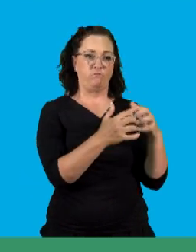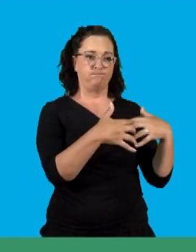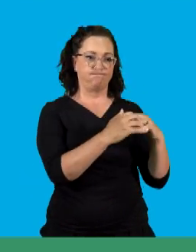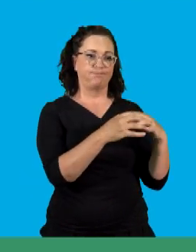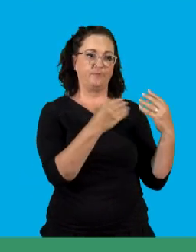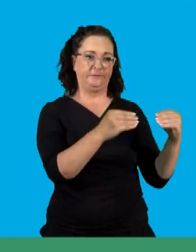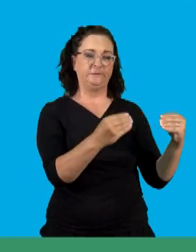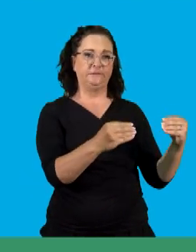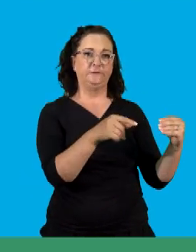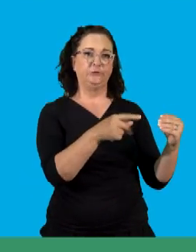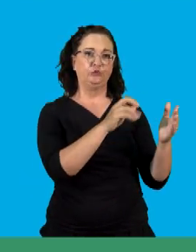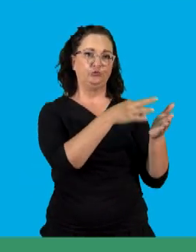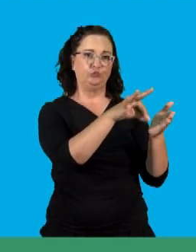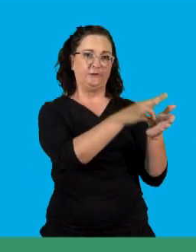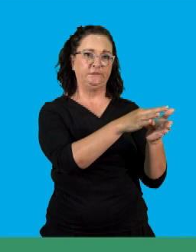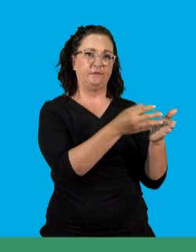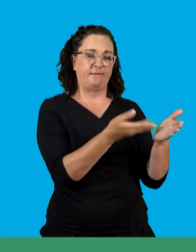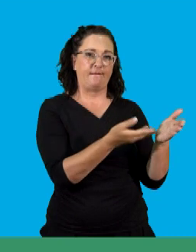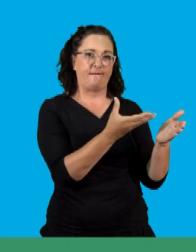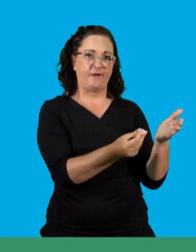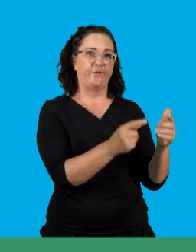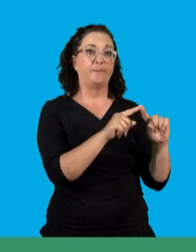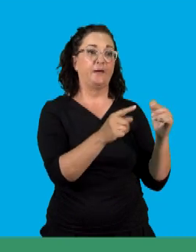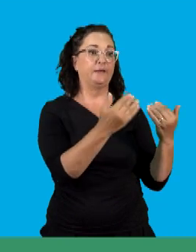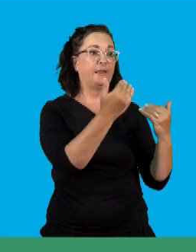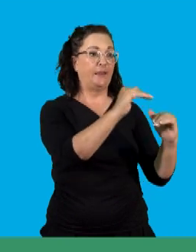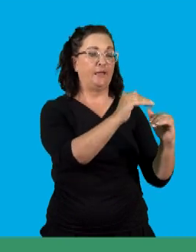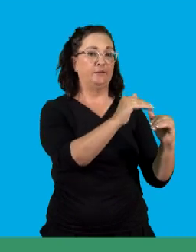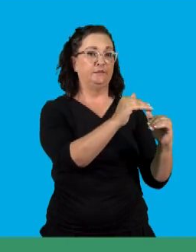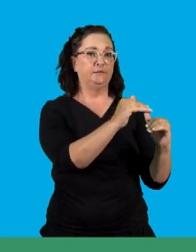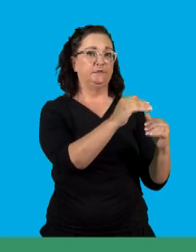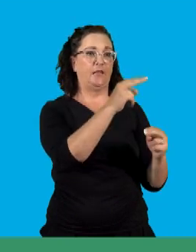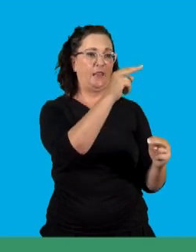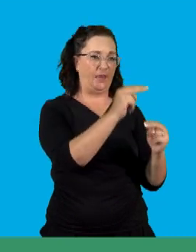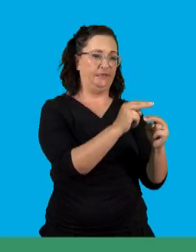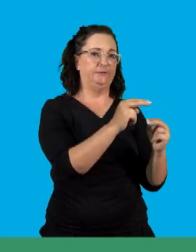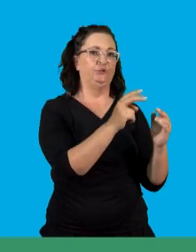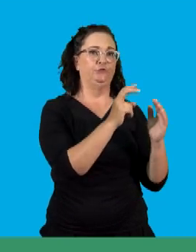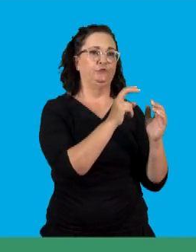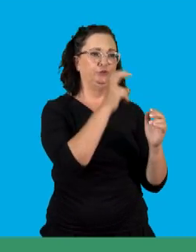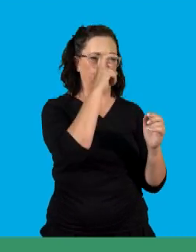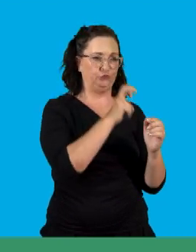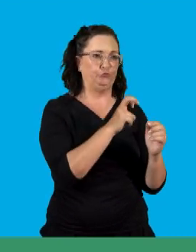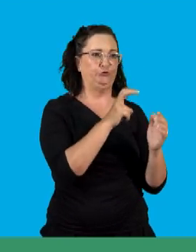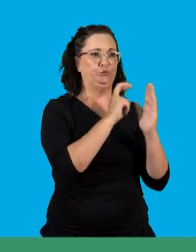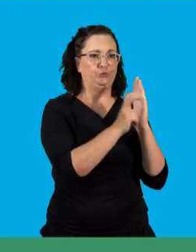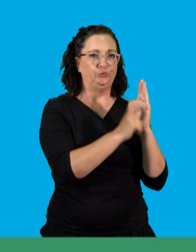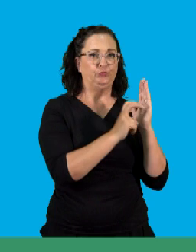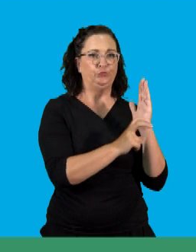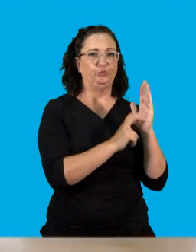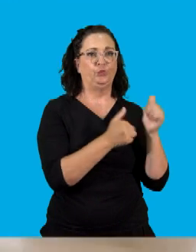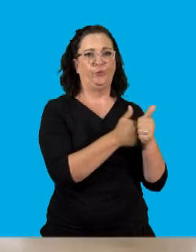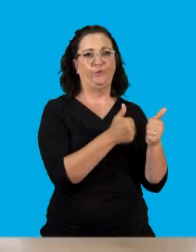registered business, and this registered business, it has less strict regulations that it has to follow when one wants